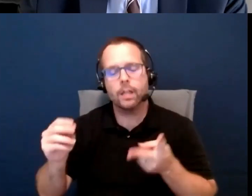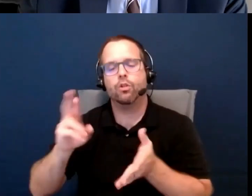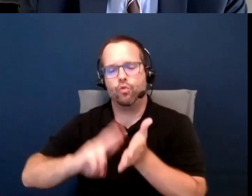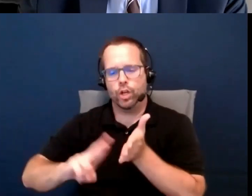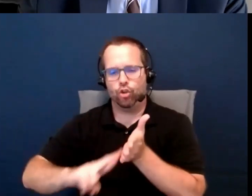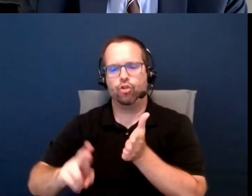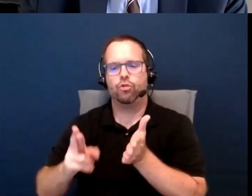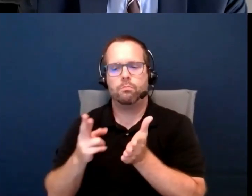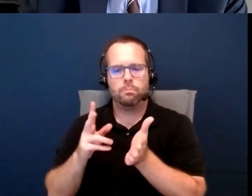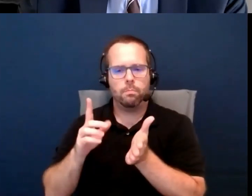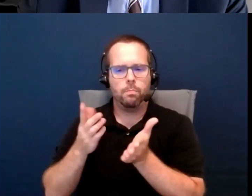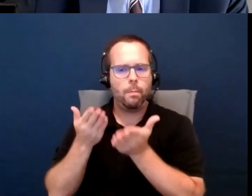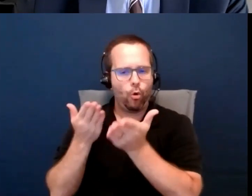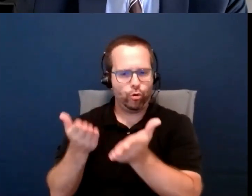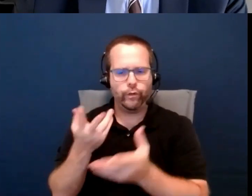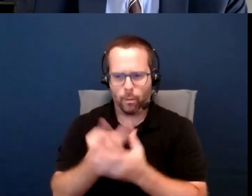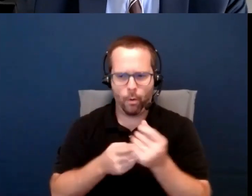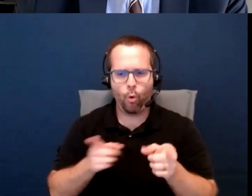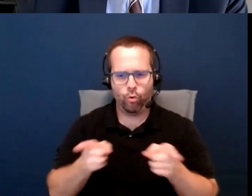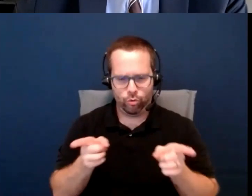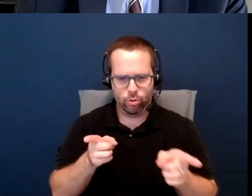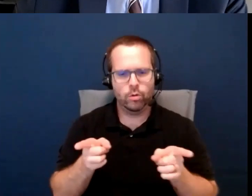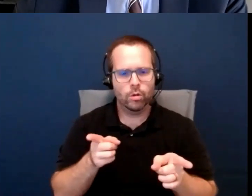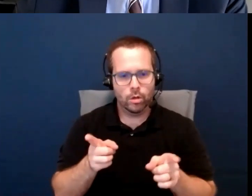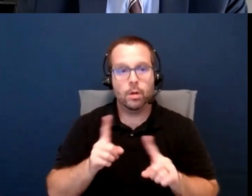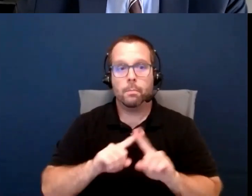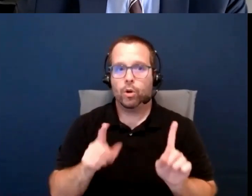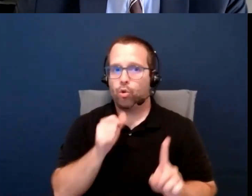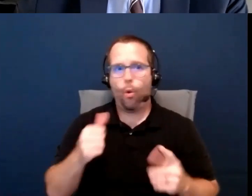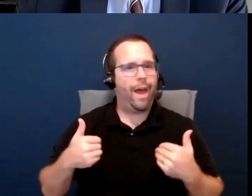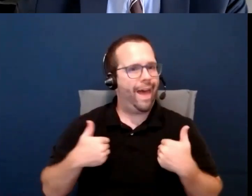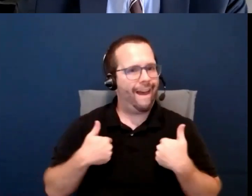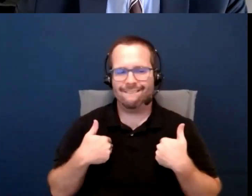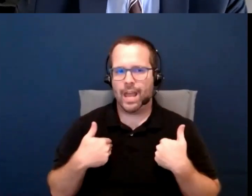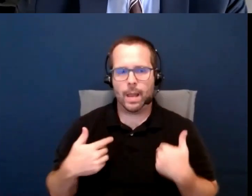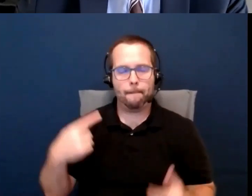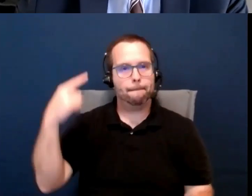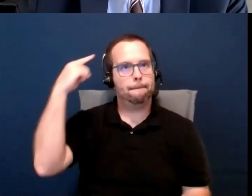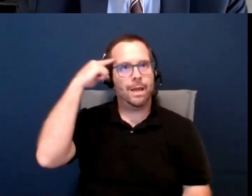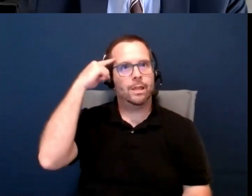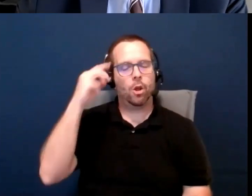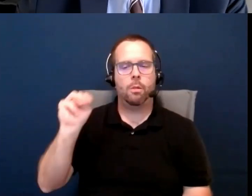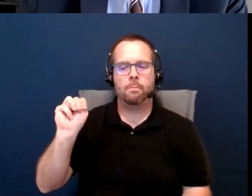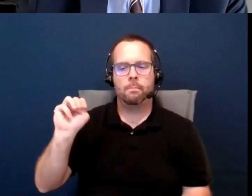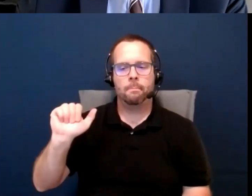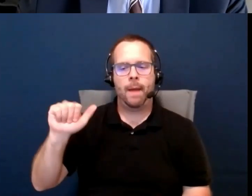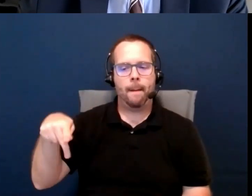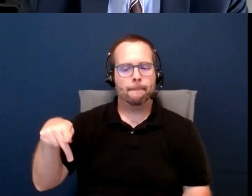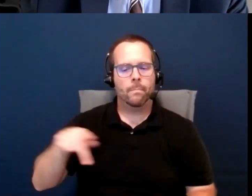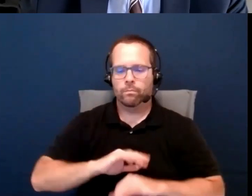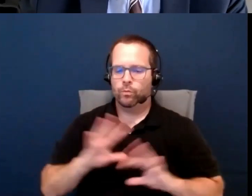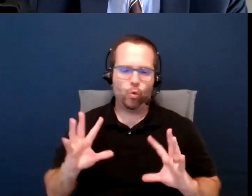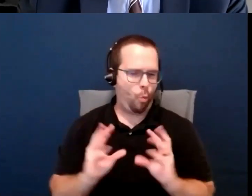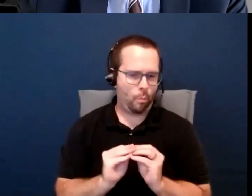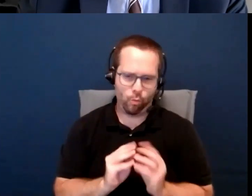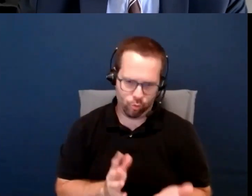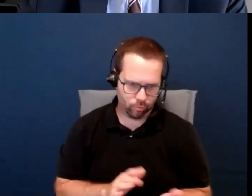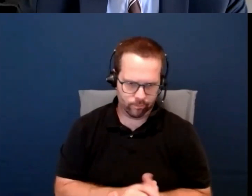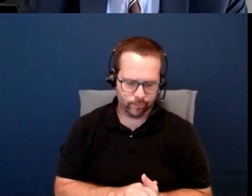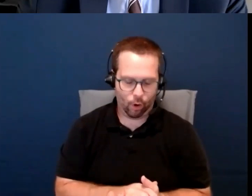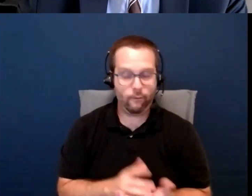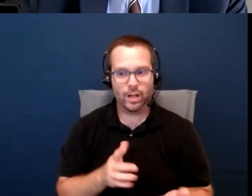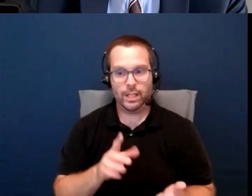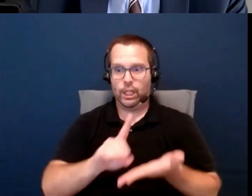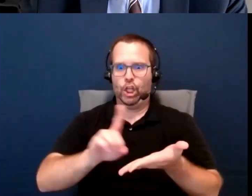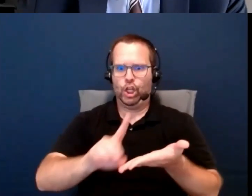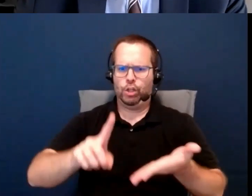We don't have a mental map any longer of what a dissertation needs to